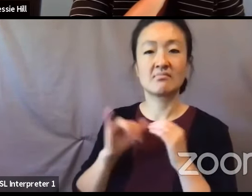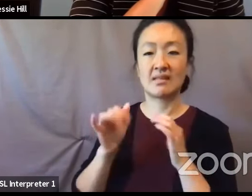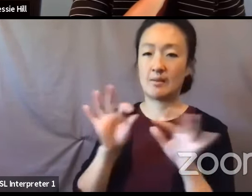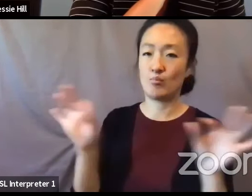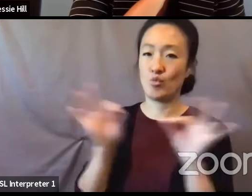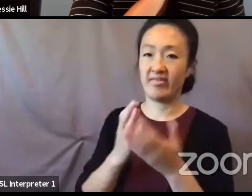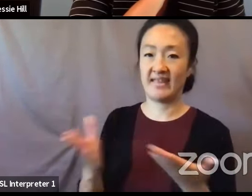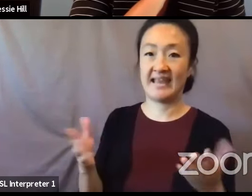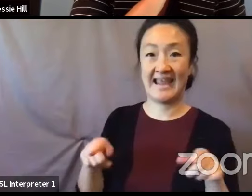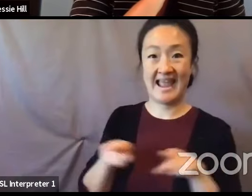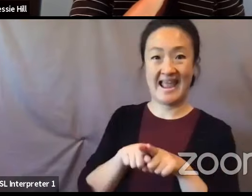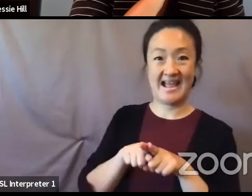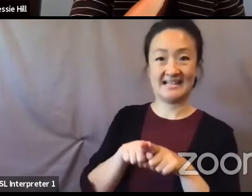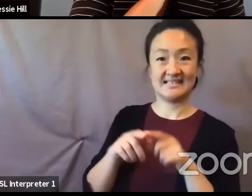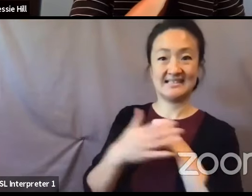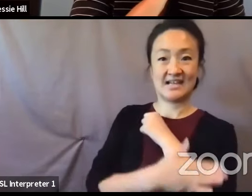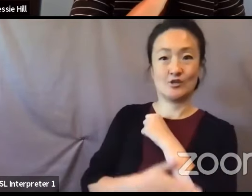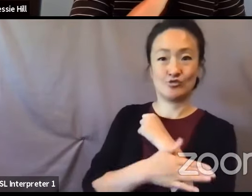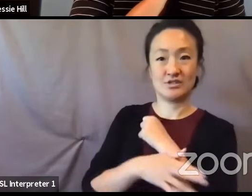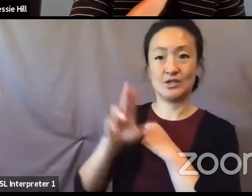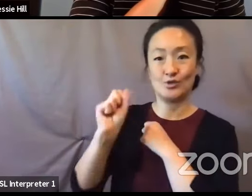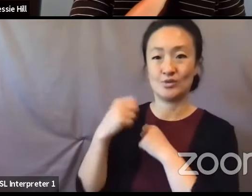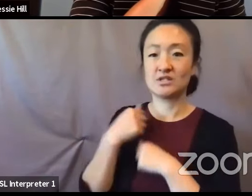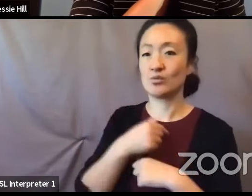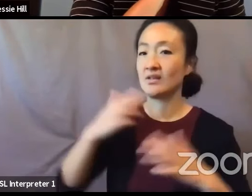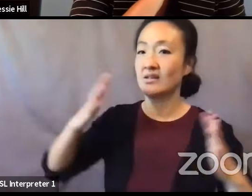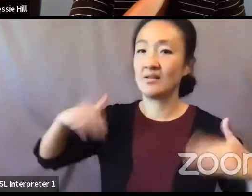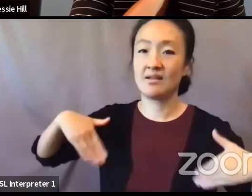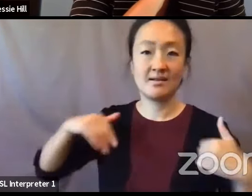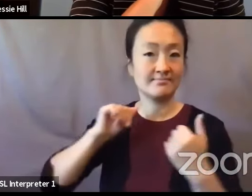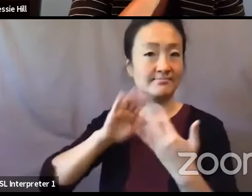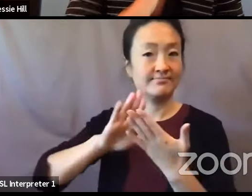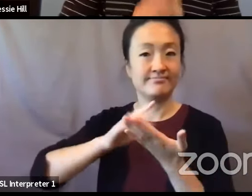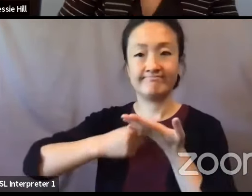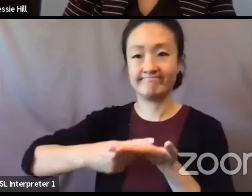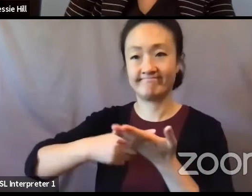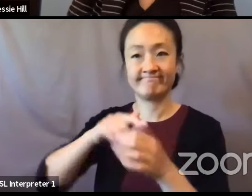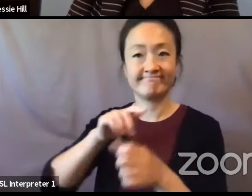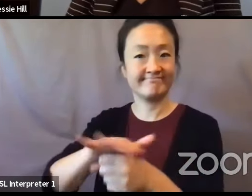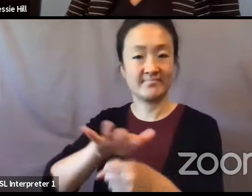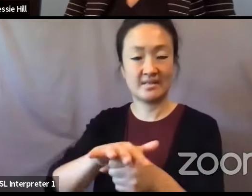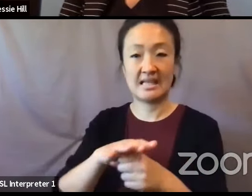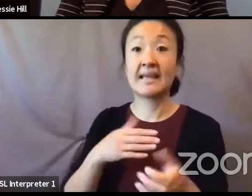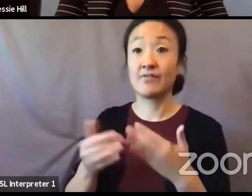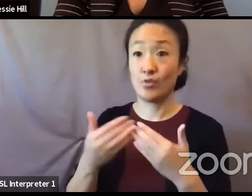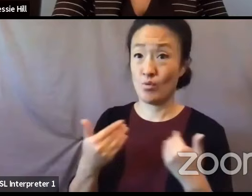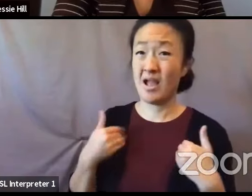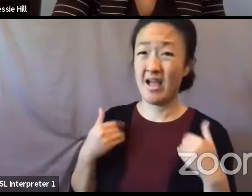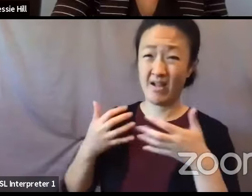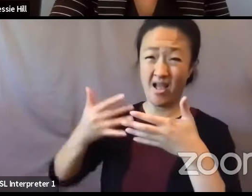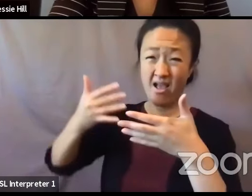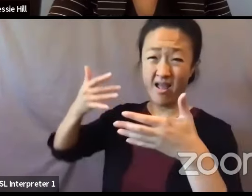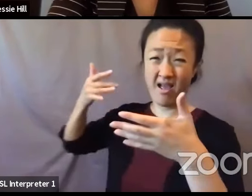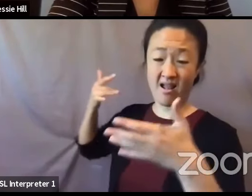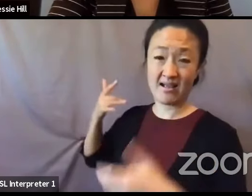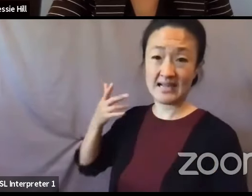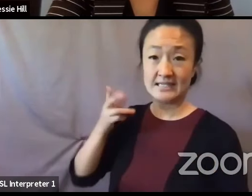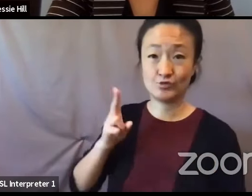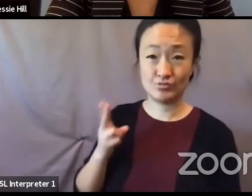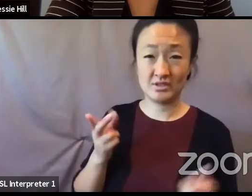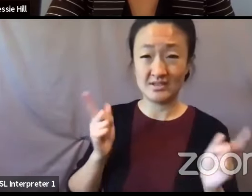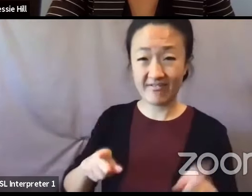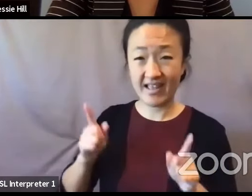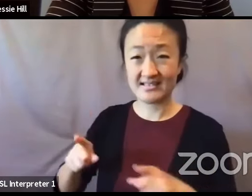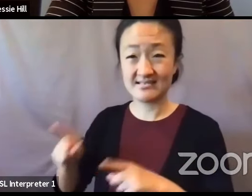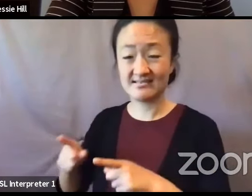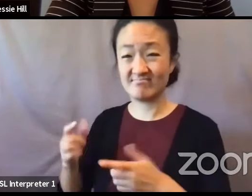country we have not confronted enough, even though there is a long history of events going back, you